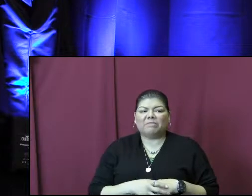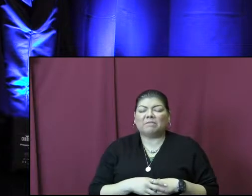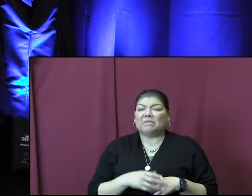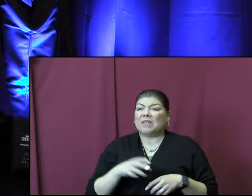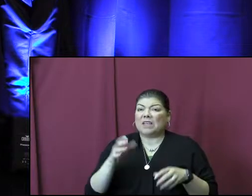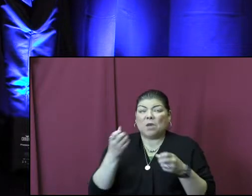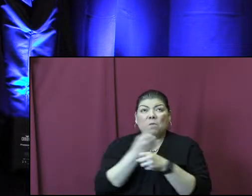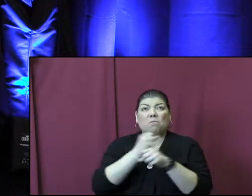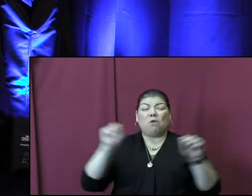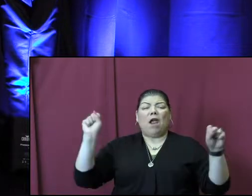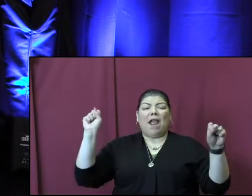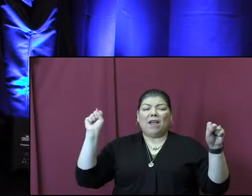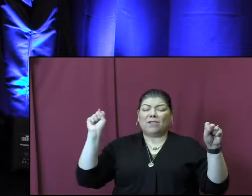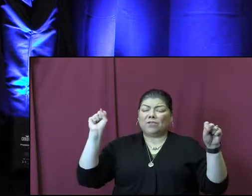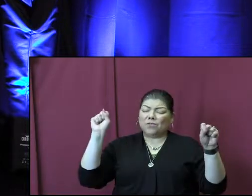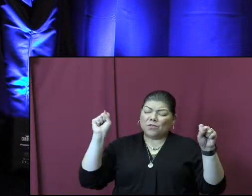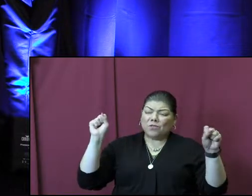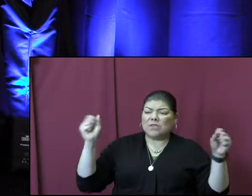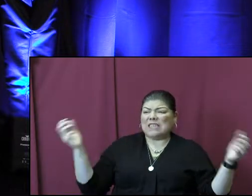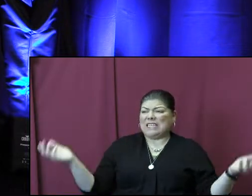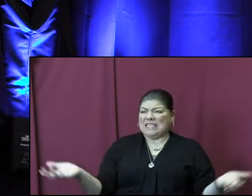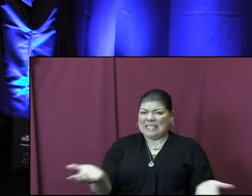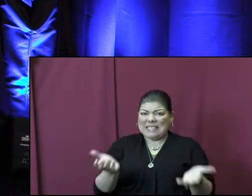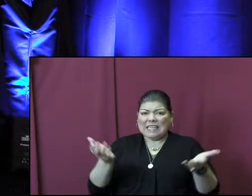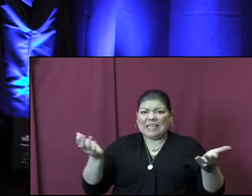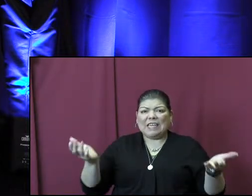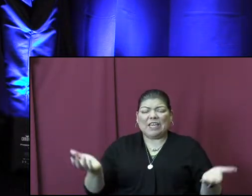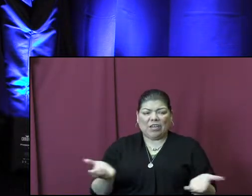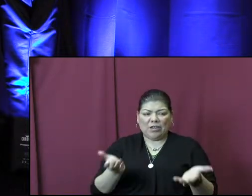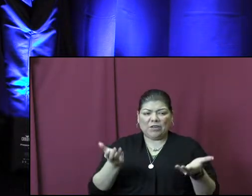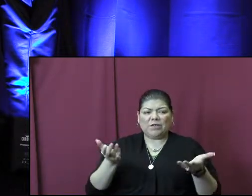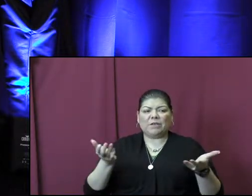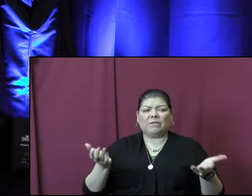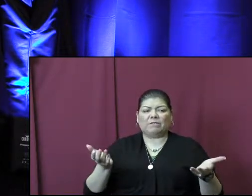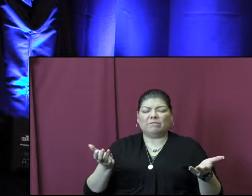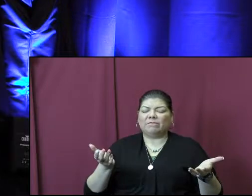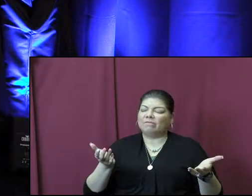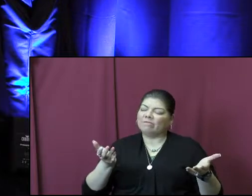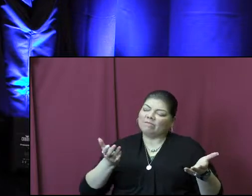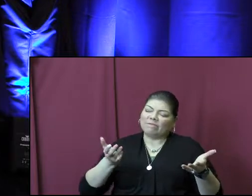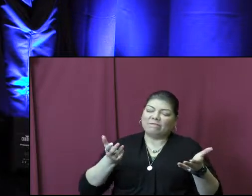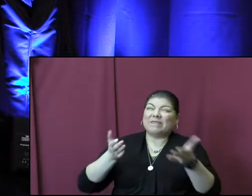Said breakthrough, breakthroughs in the room.